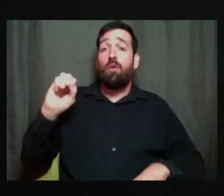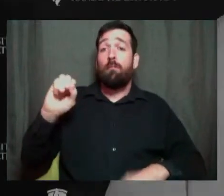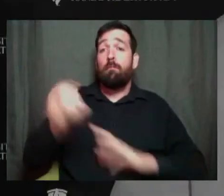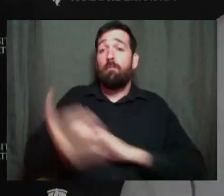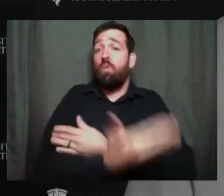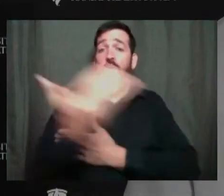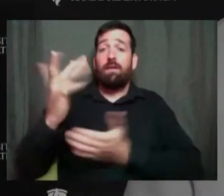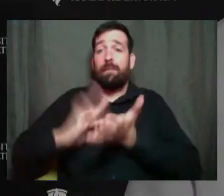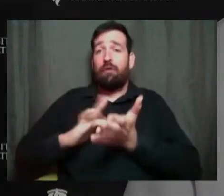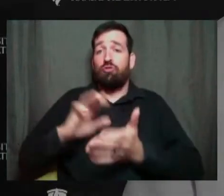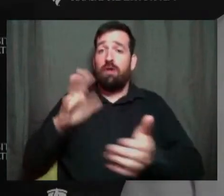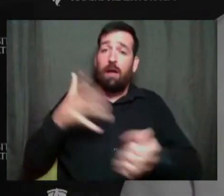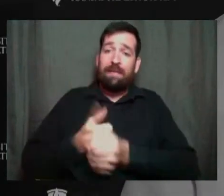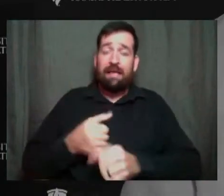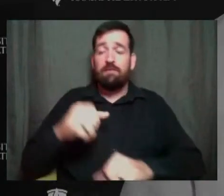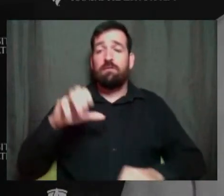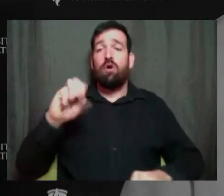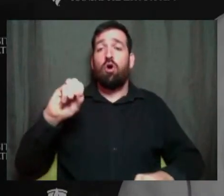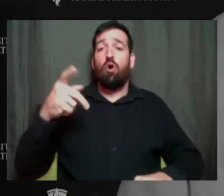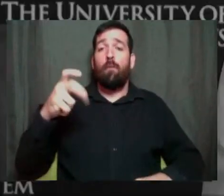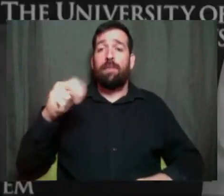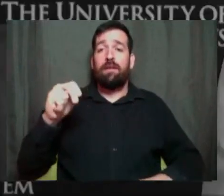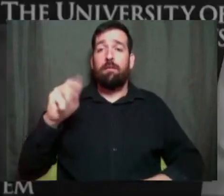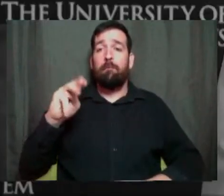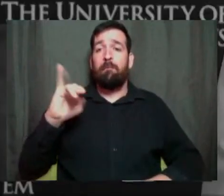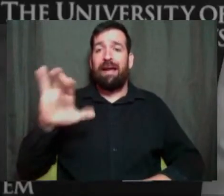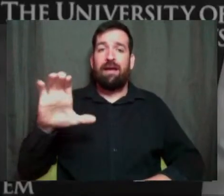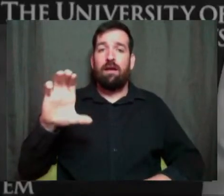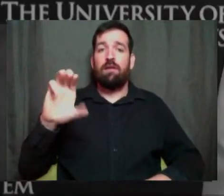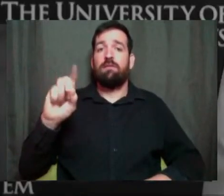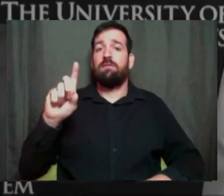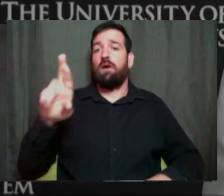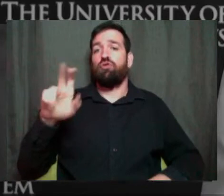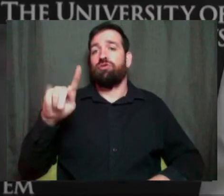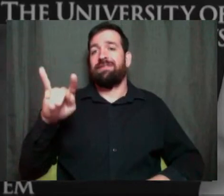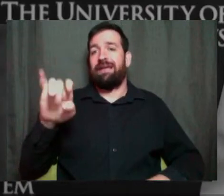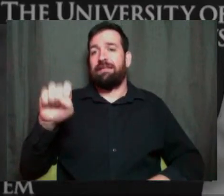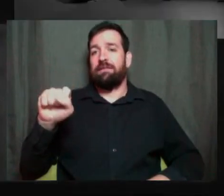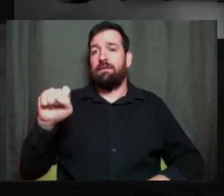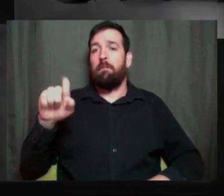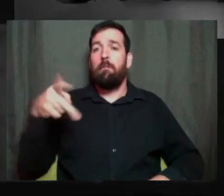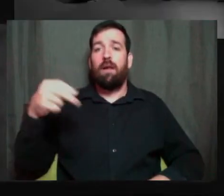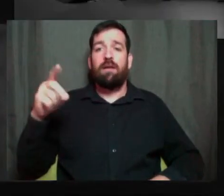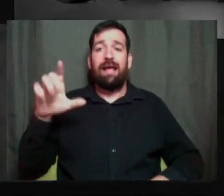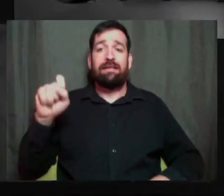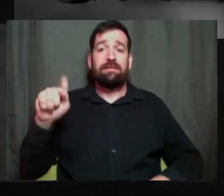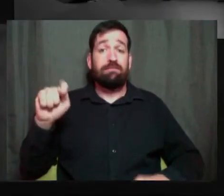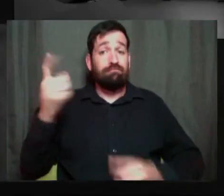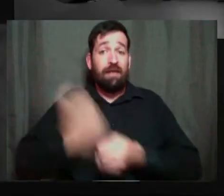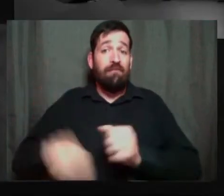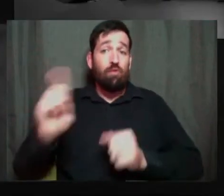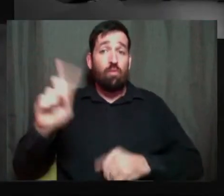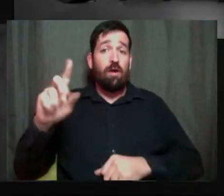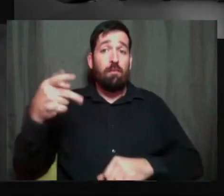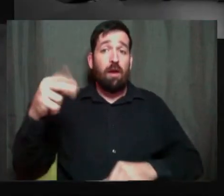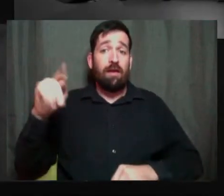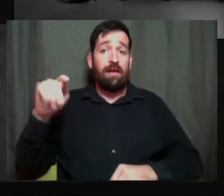update and open mics with Dr. Stites podcasts. Now everywhere podcasts are available.